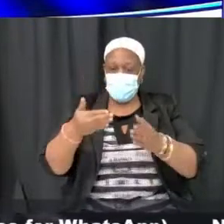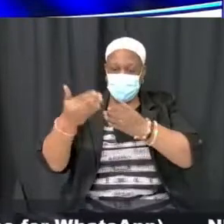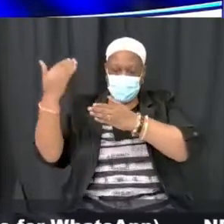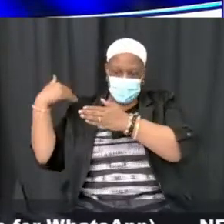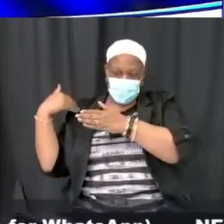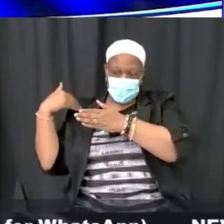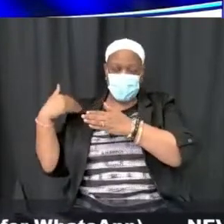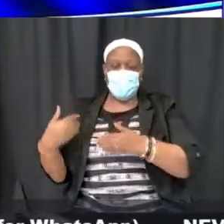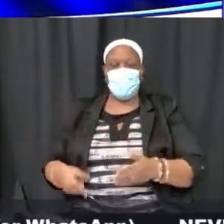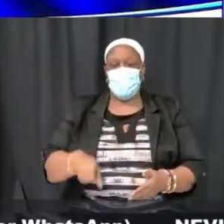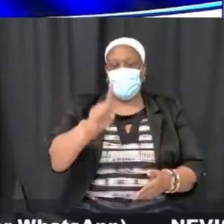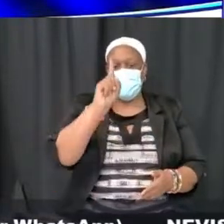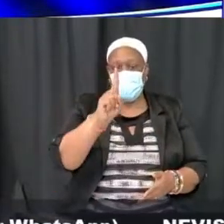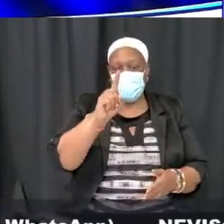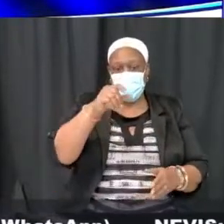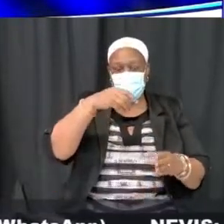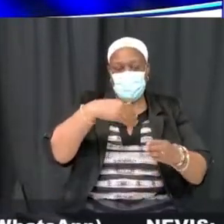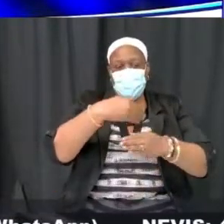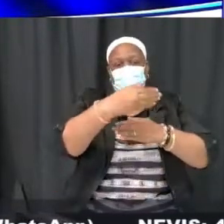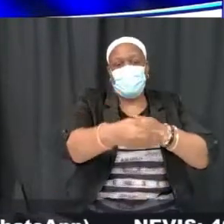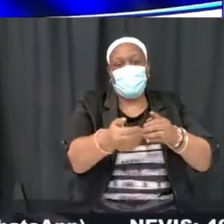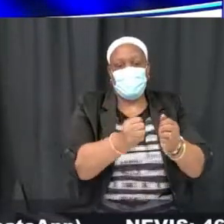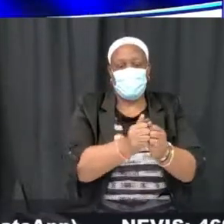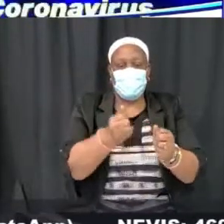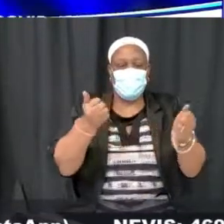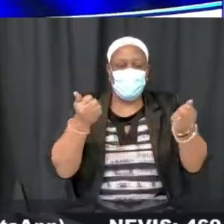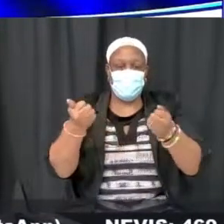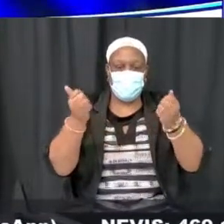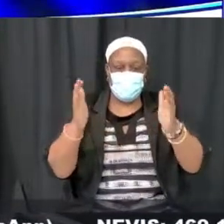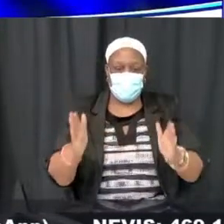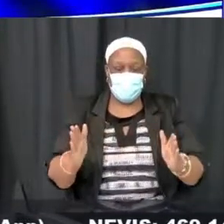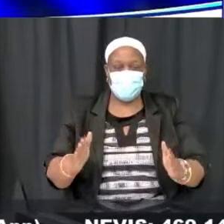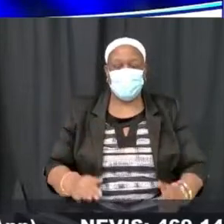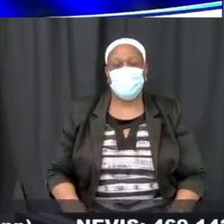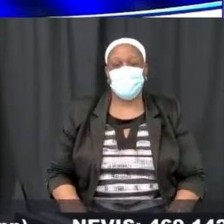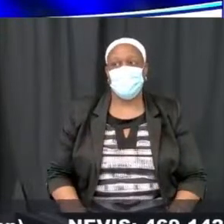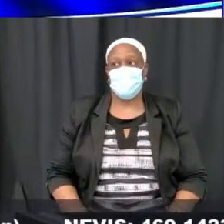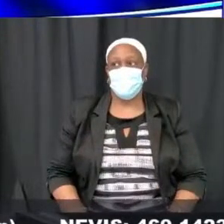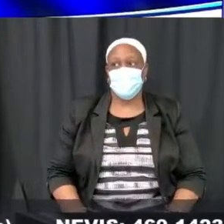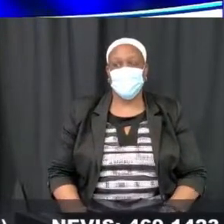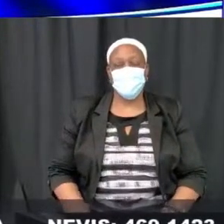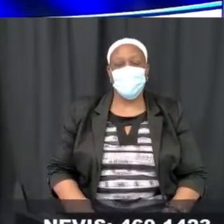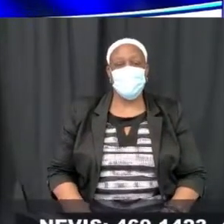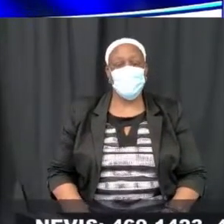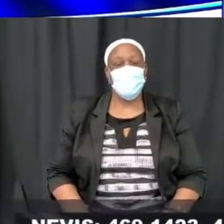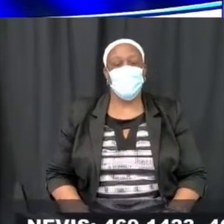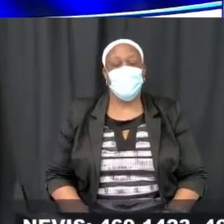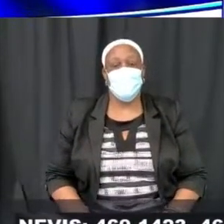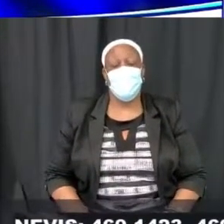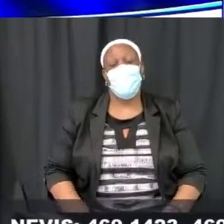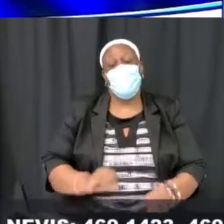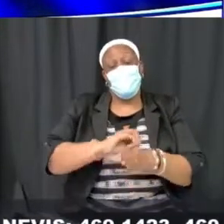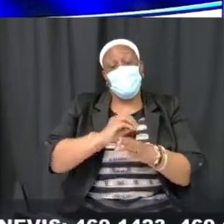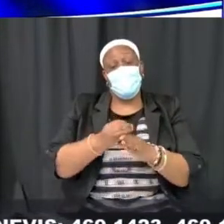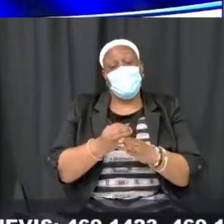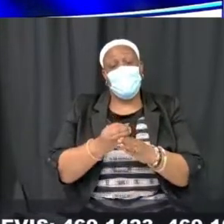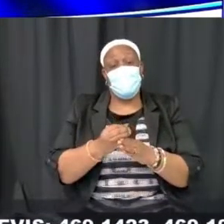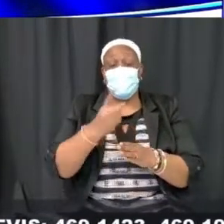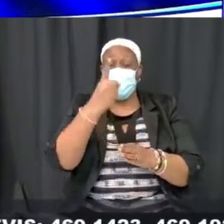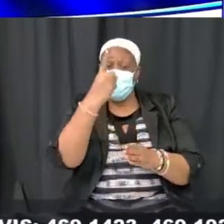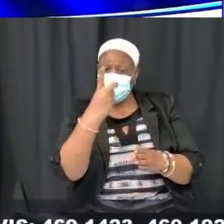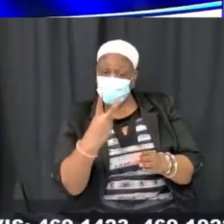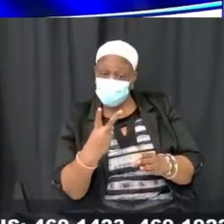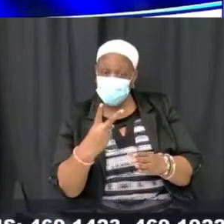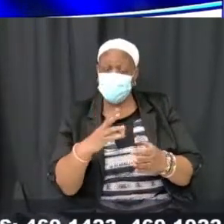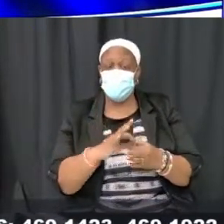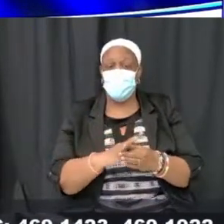to allow for social distancing, or 50% of whatever is the normal capacity of your